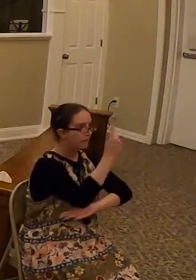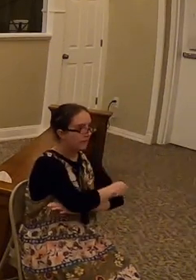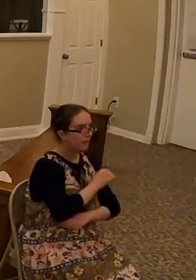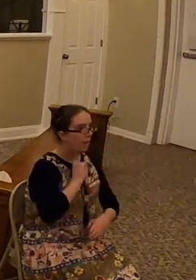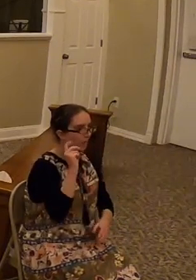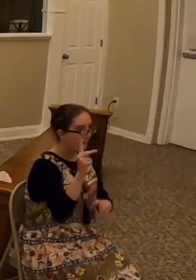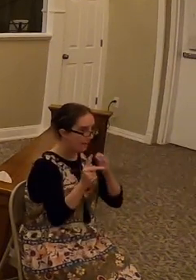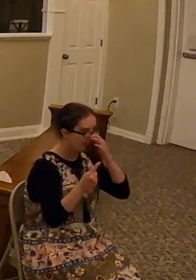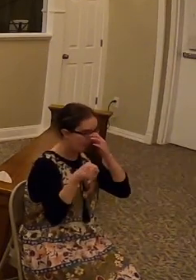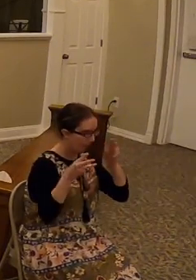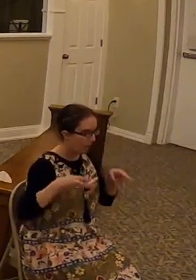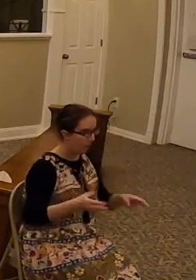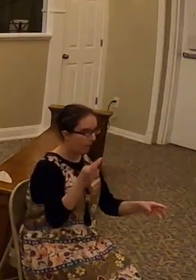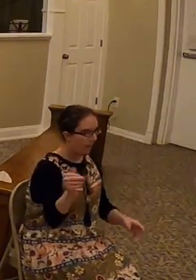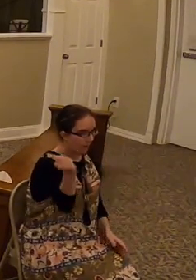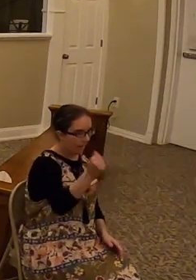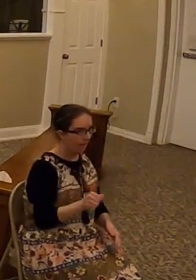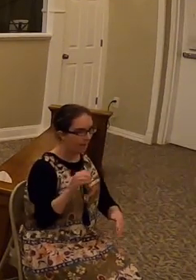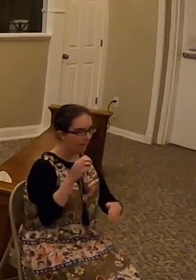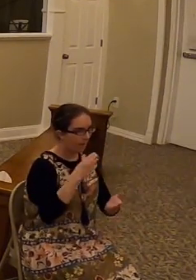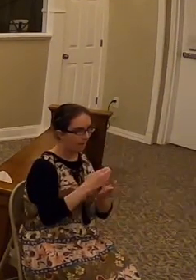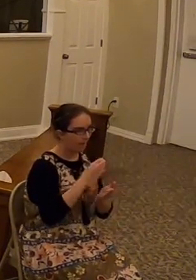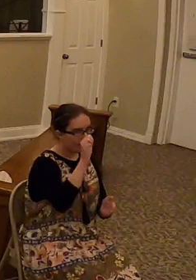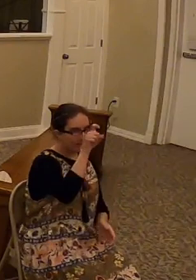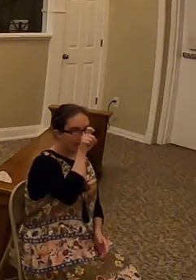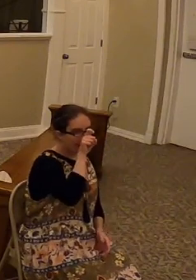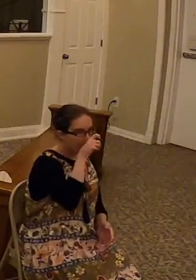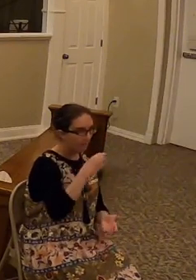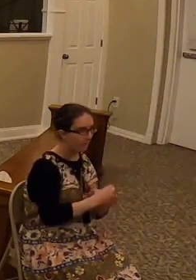Amen. Alright, so The Way of an Eagle, lesson 6.